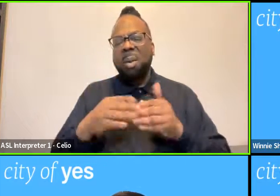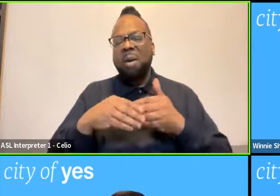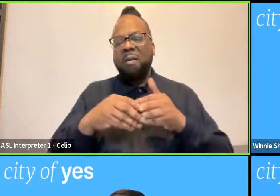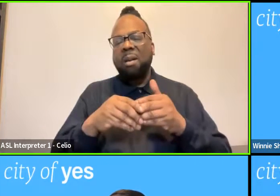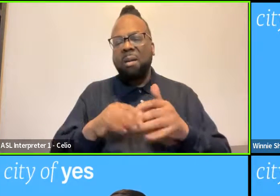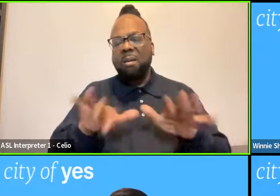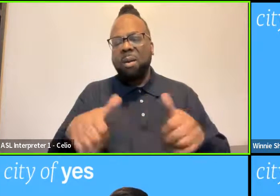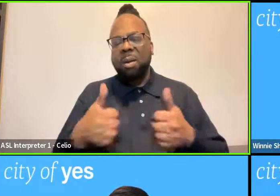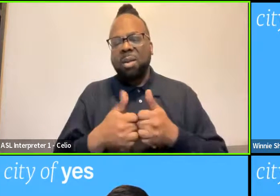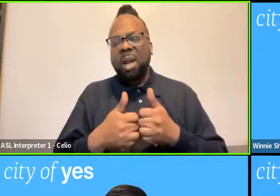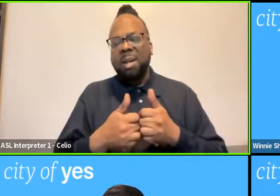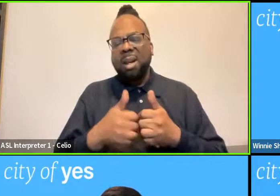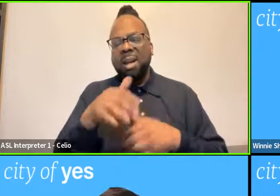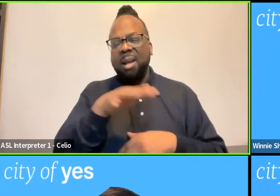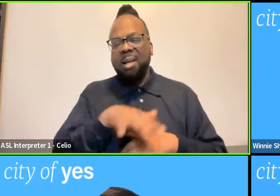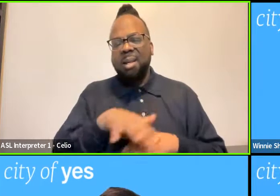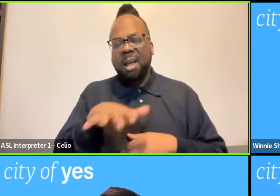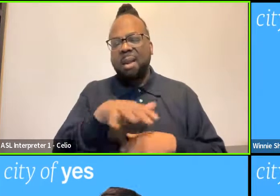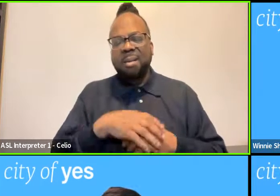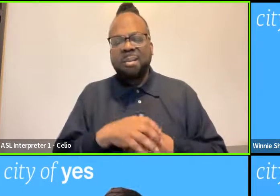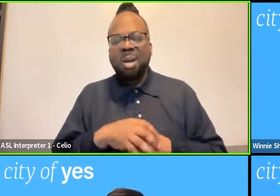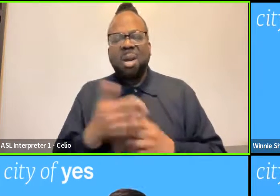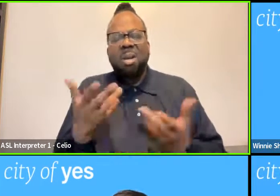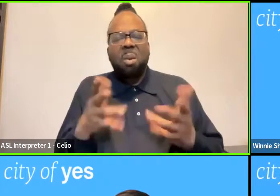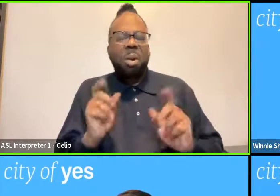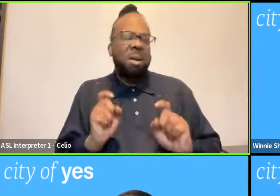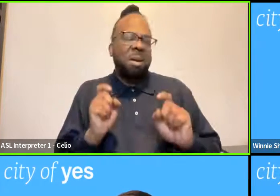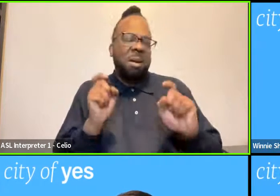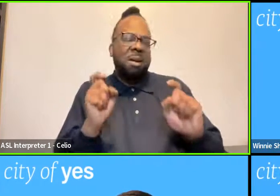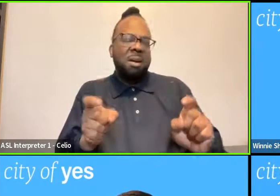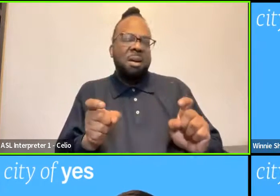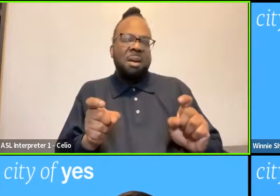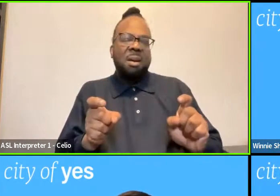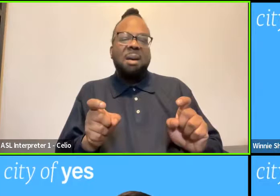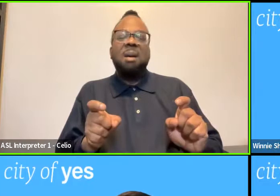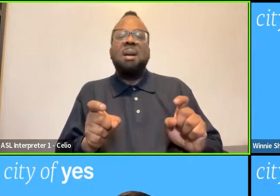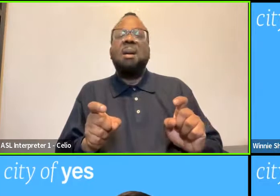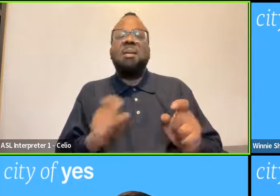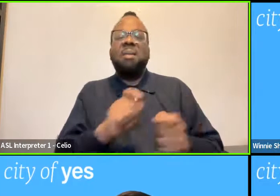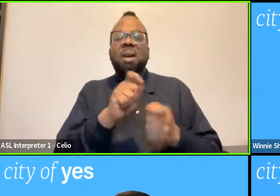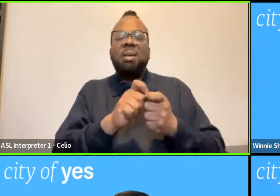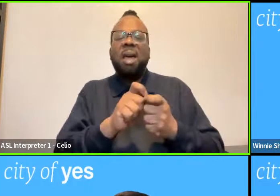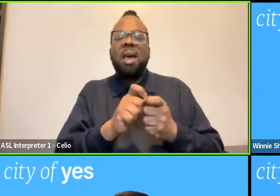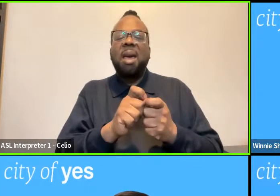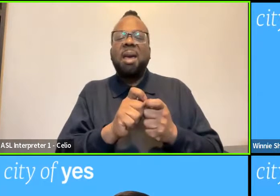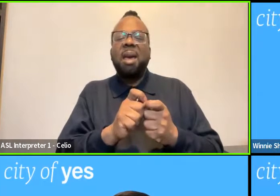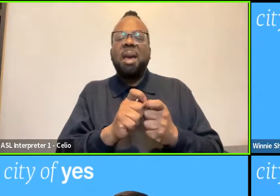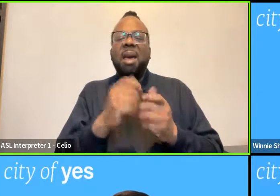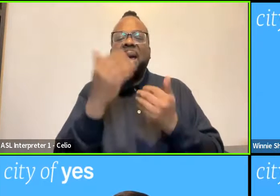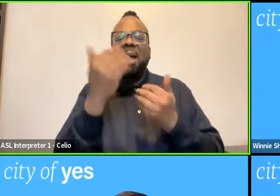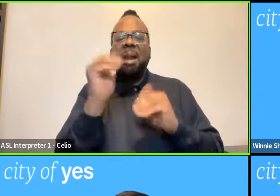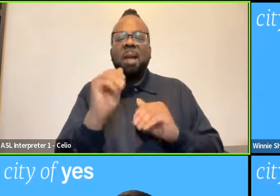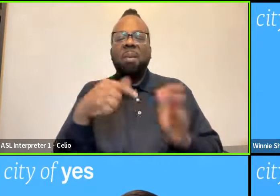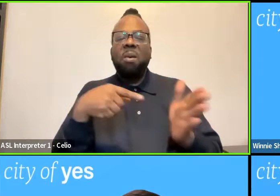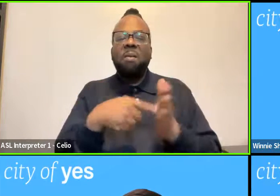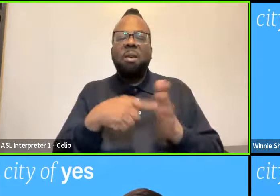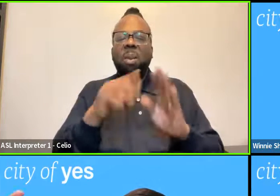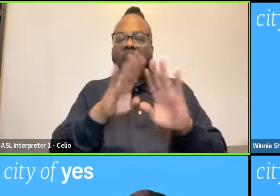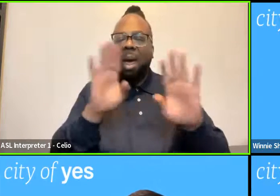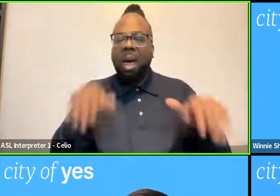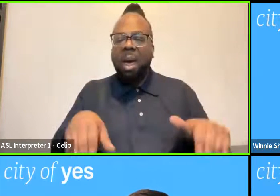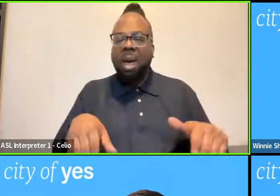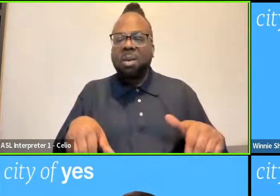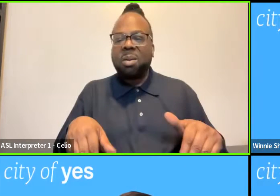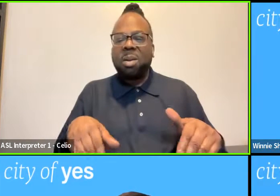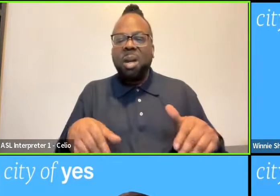Again, we don't want to give an amount of affordable housing that ultimately folks can't fit within the heights